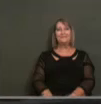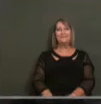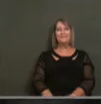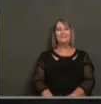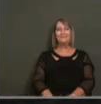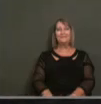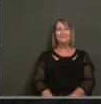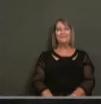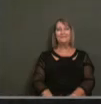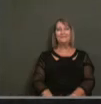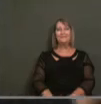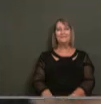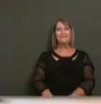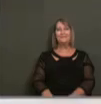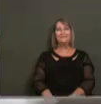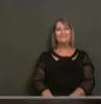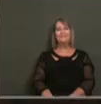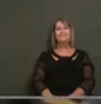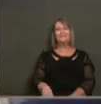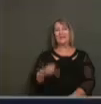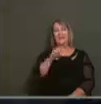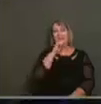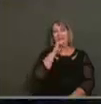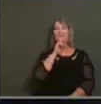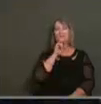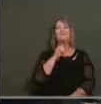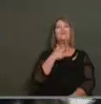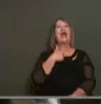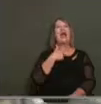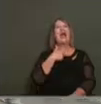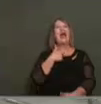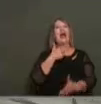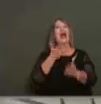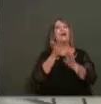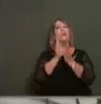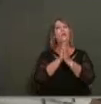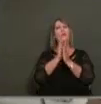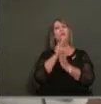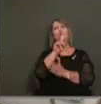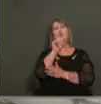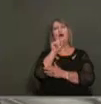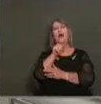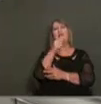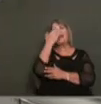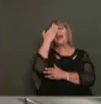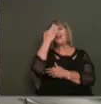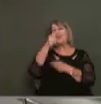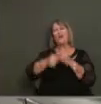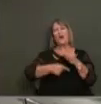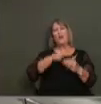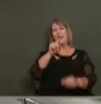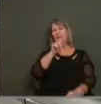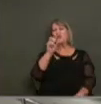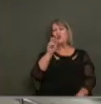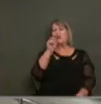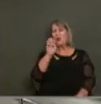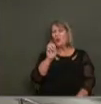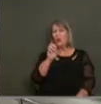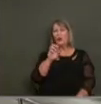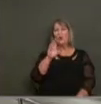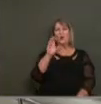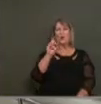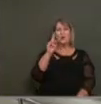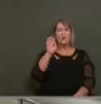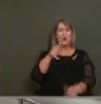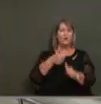Okay. Yeah, I had a question regarding, I don't know if there's any kind of zoning or code compliance related